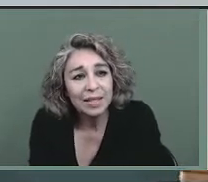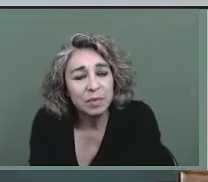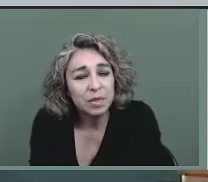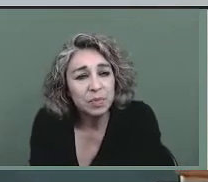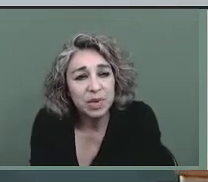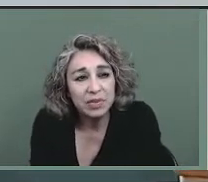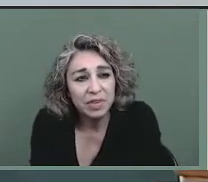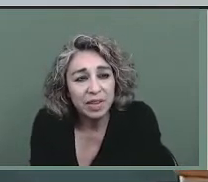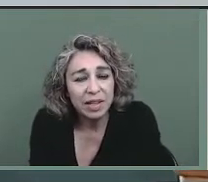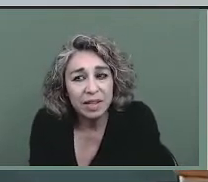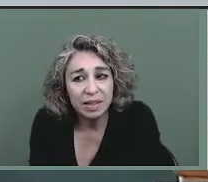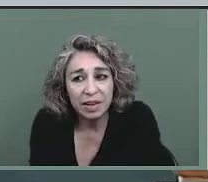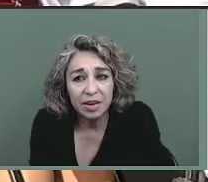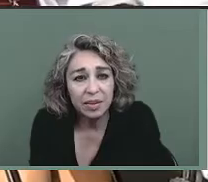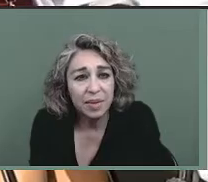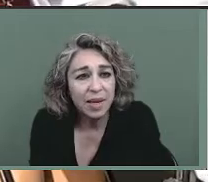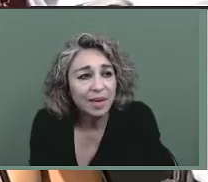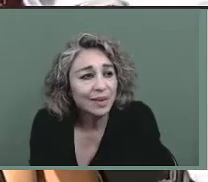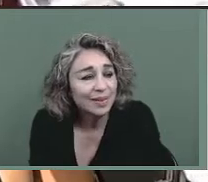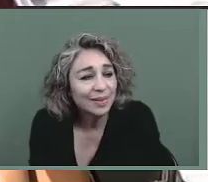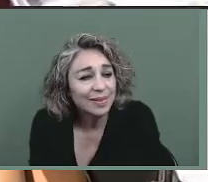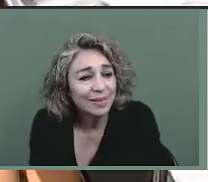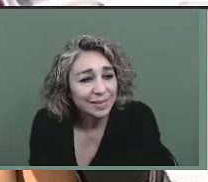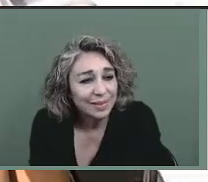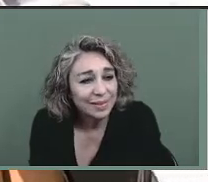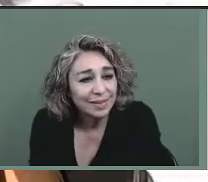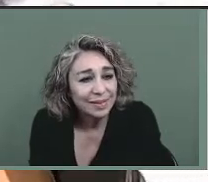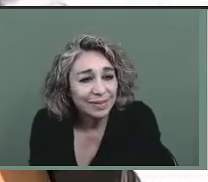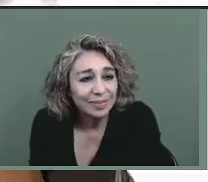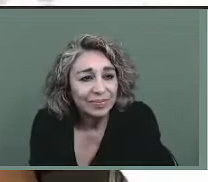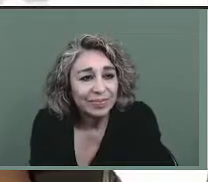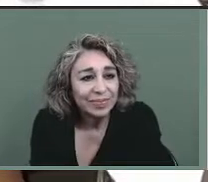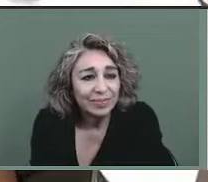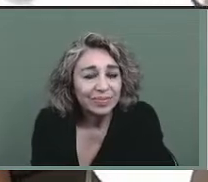It's the most beautiful thing that there could be.